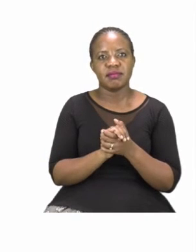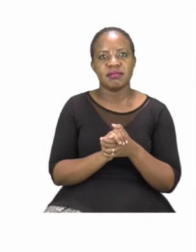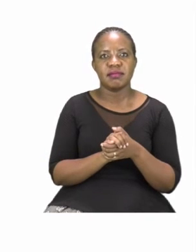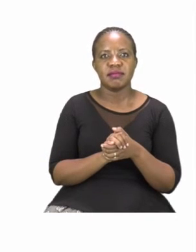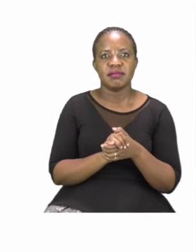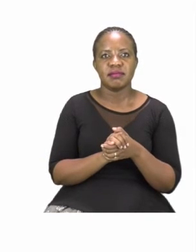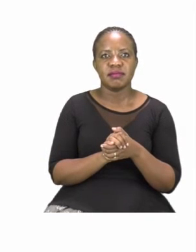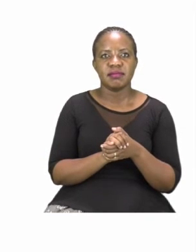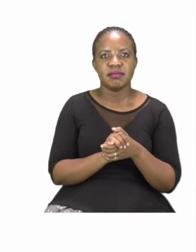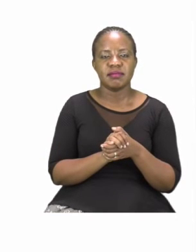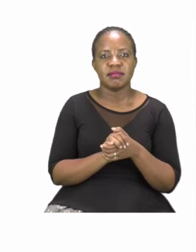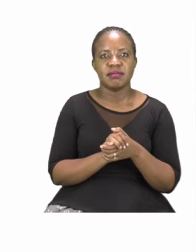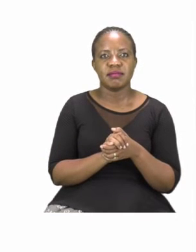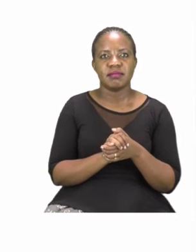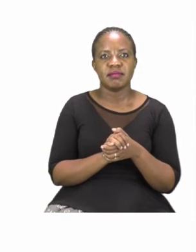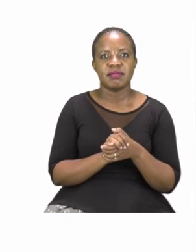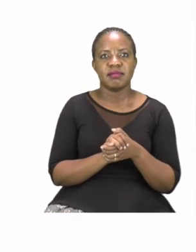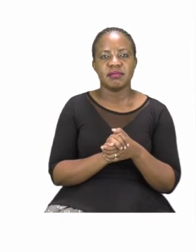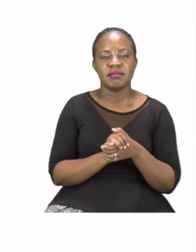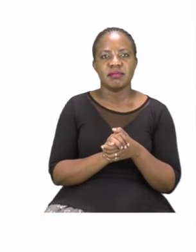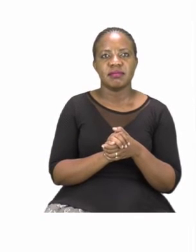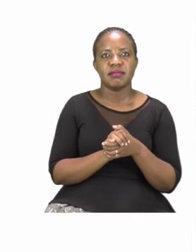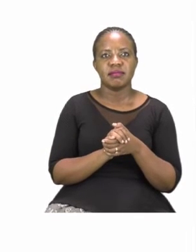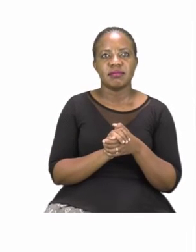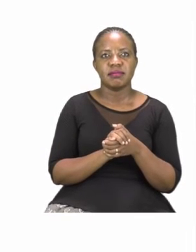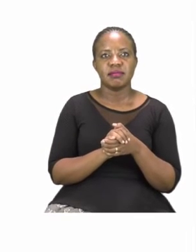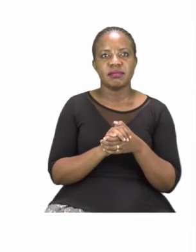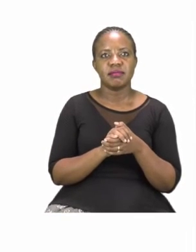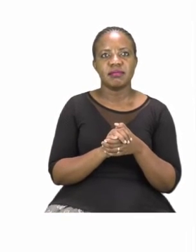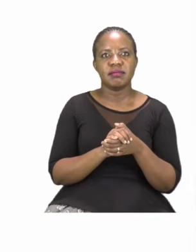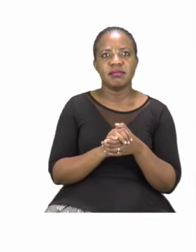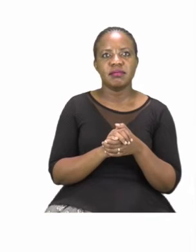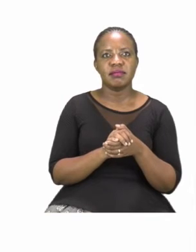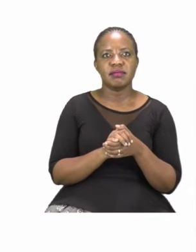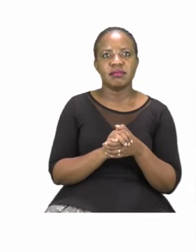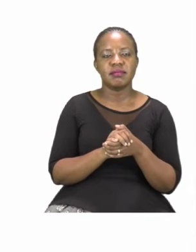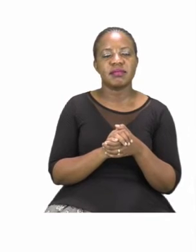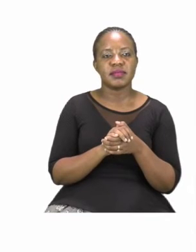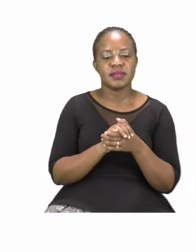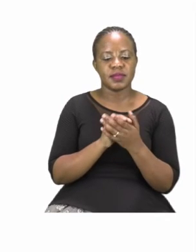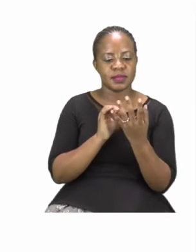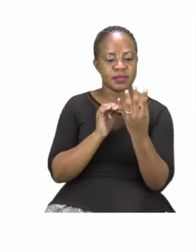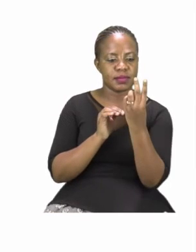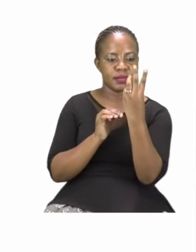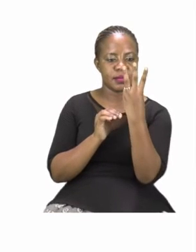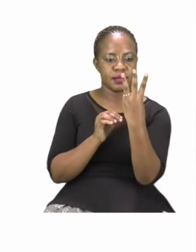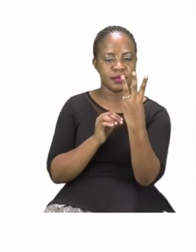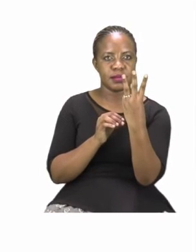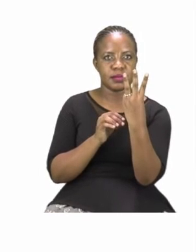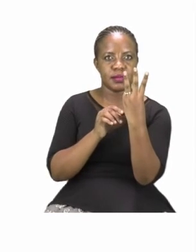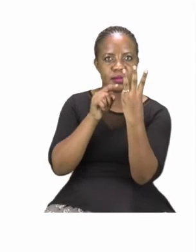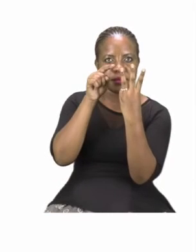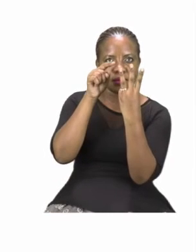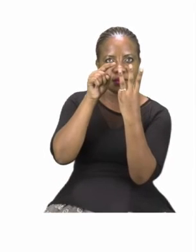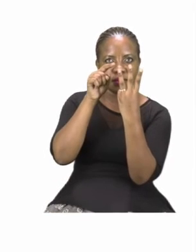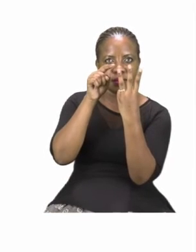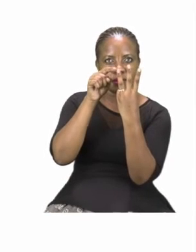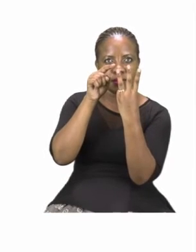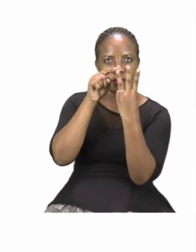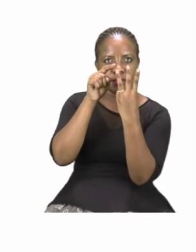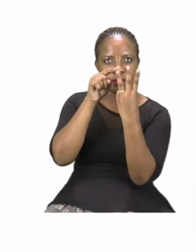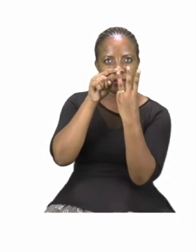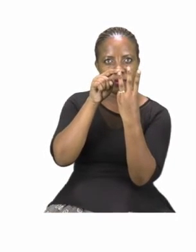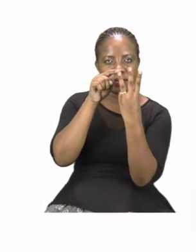underlined digit. The first one is called units. The next one is